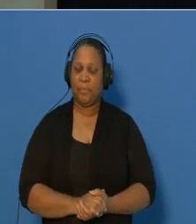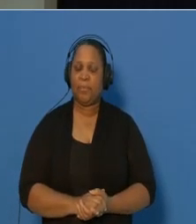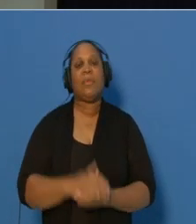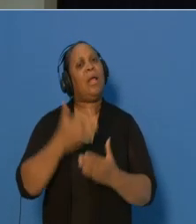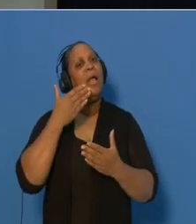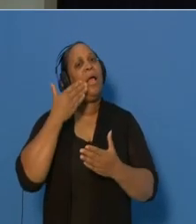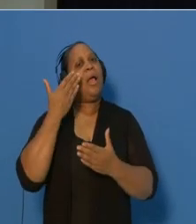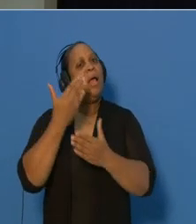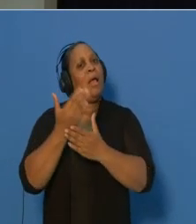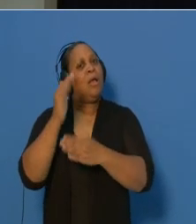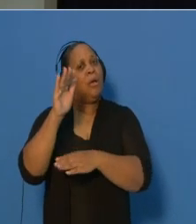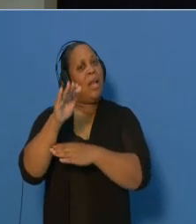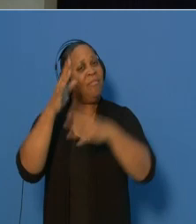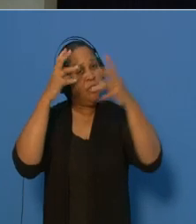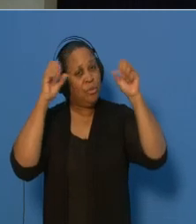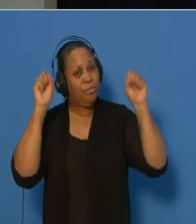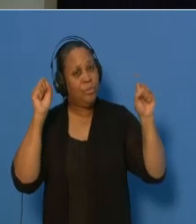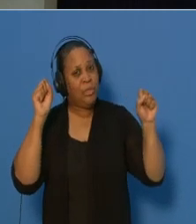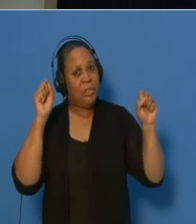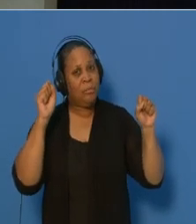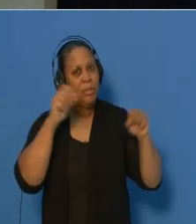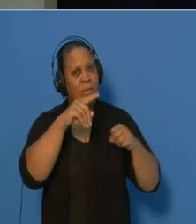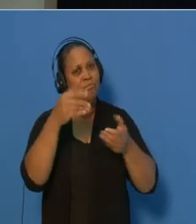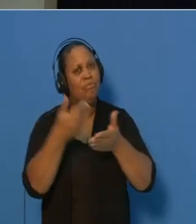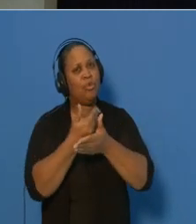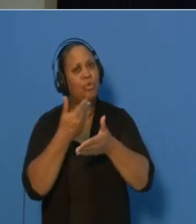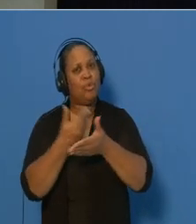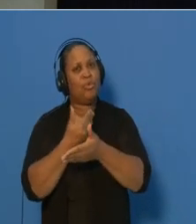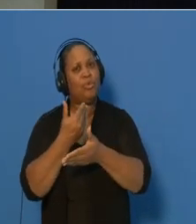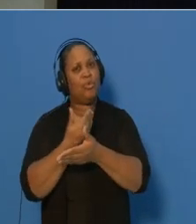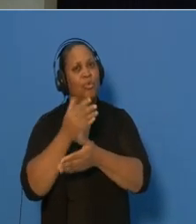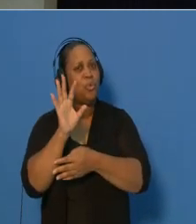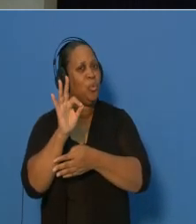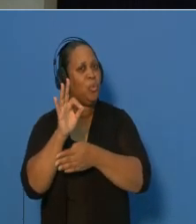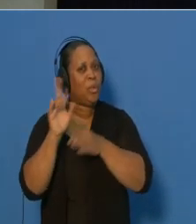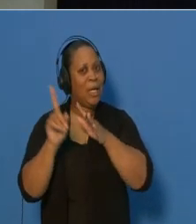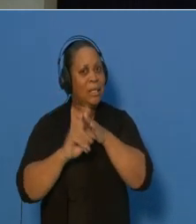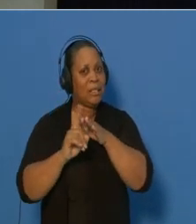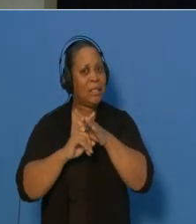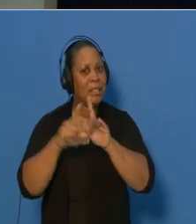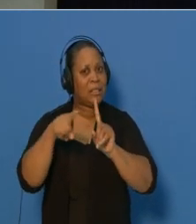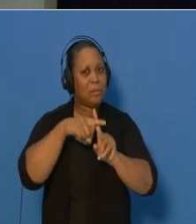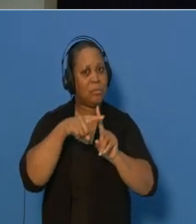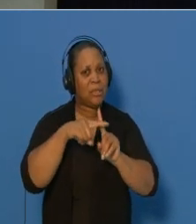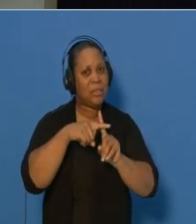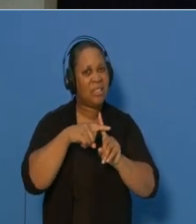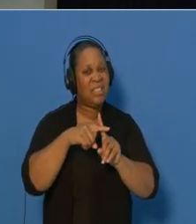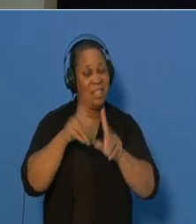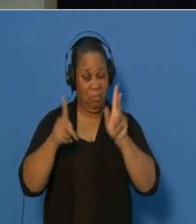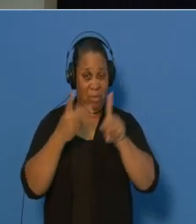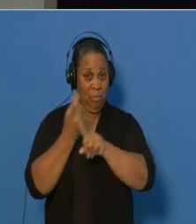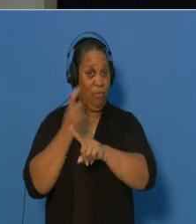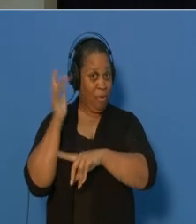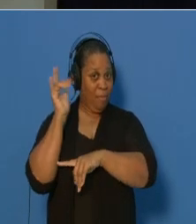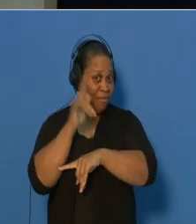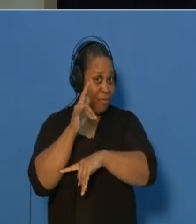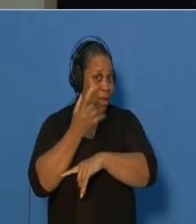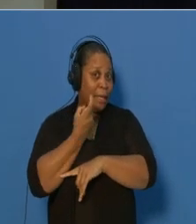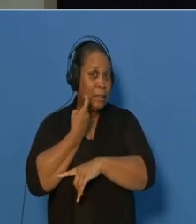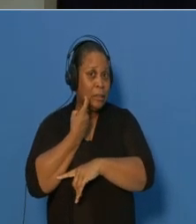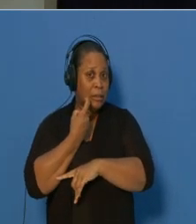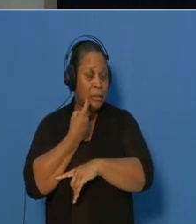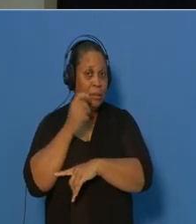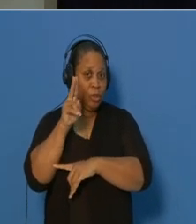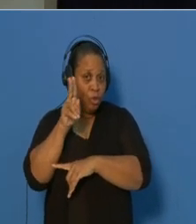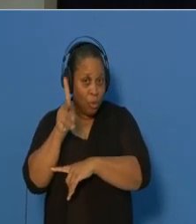Premier, can you disclose there's 9 new cases? Are they persons off of the flight, the latest UK